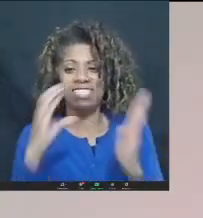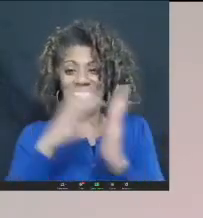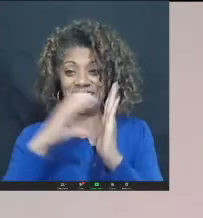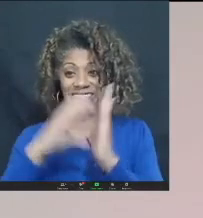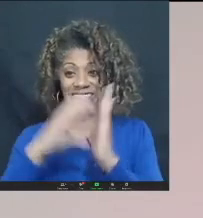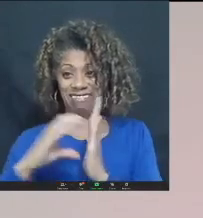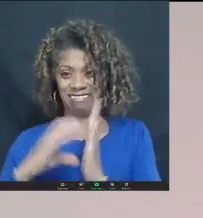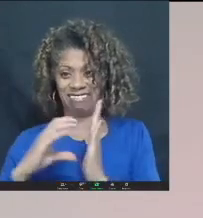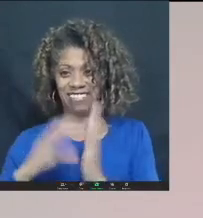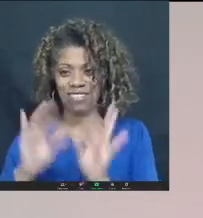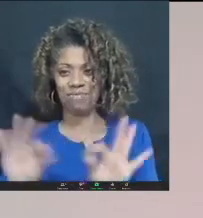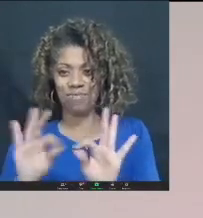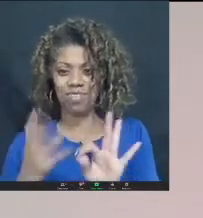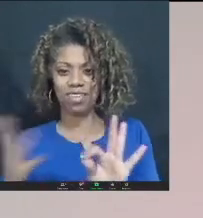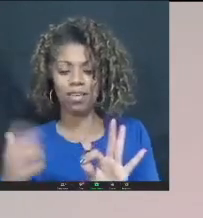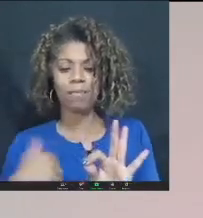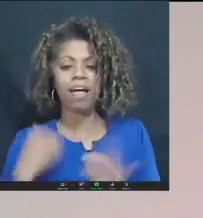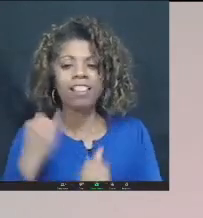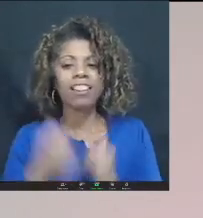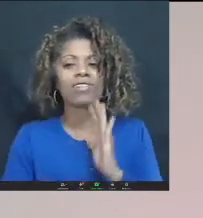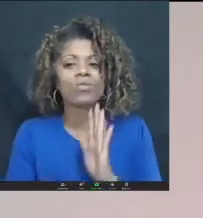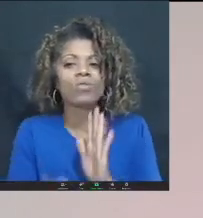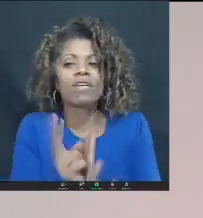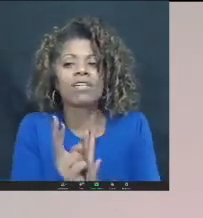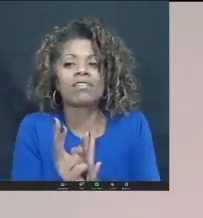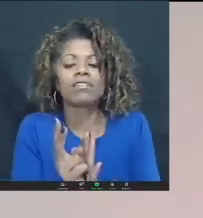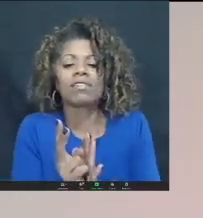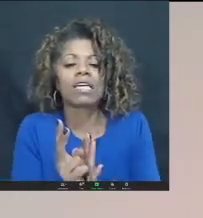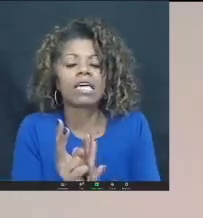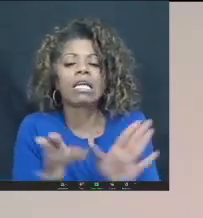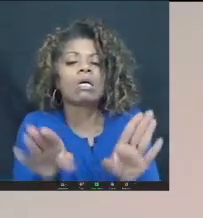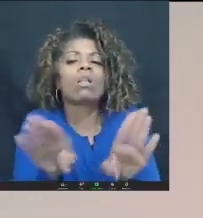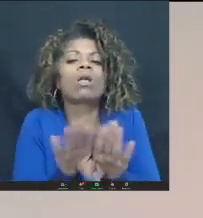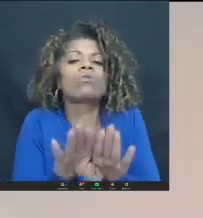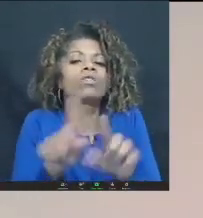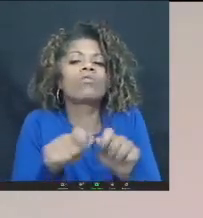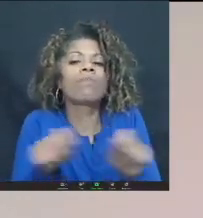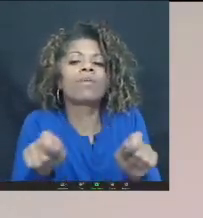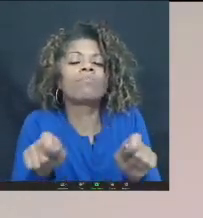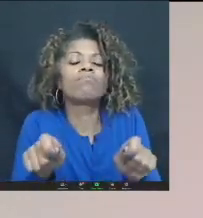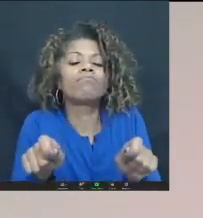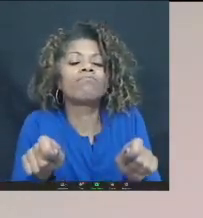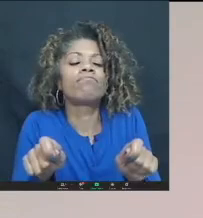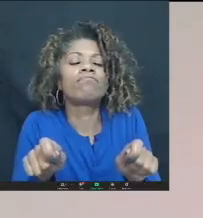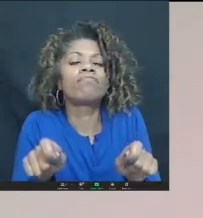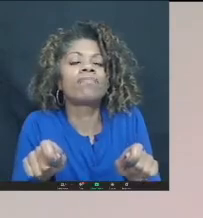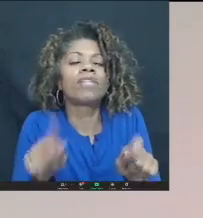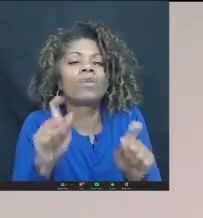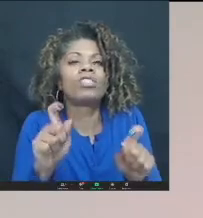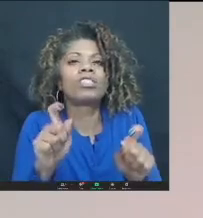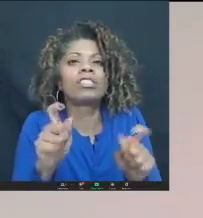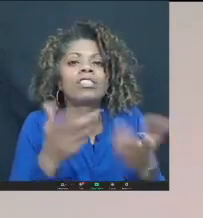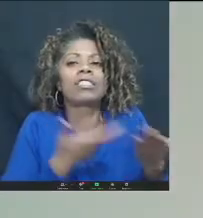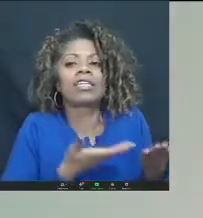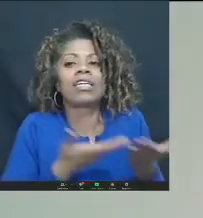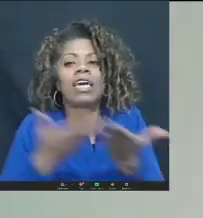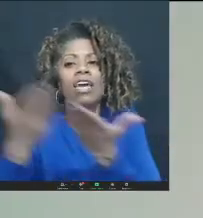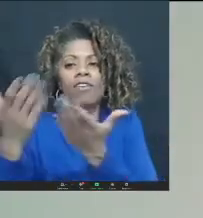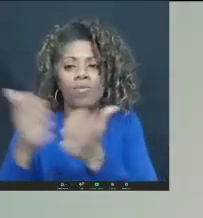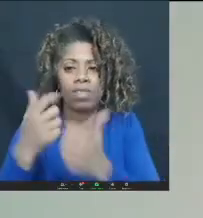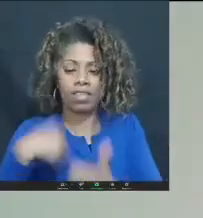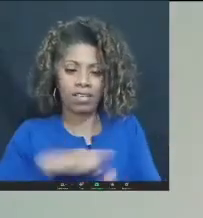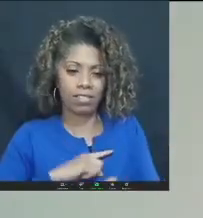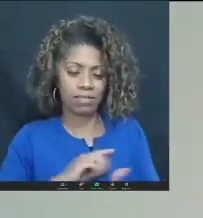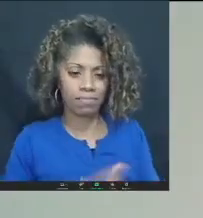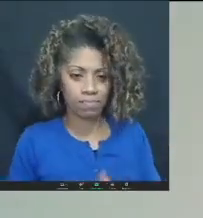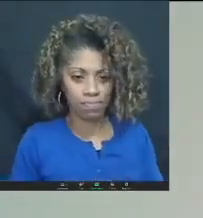last kind of 2 minutes, any closing remarks for us and things that we need to take with us into this world? Yeah, sure. This was obviously